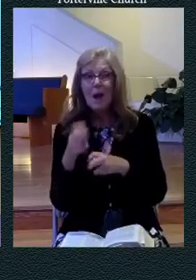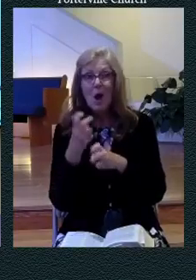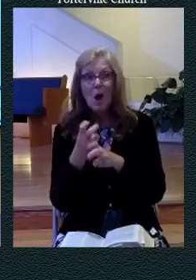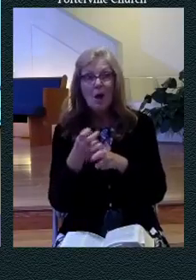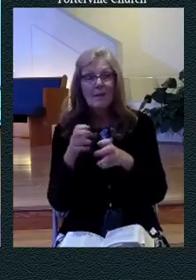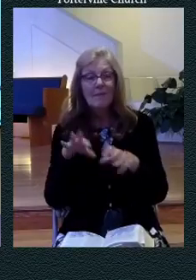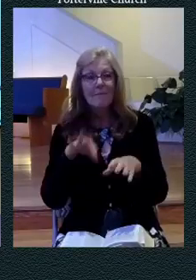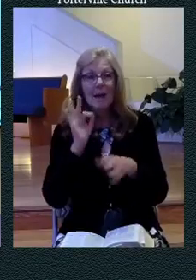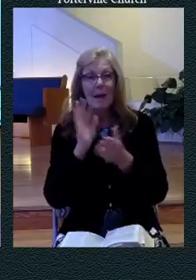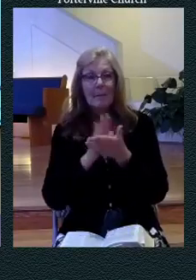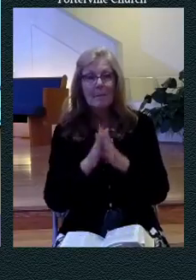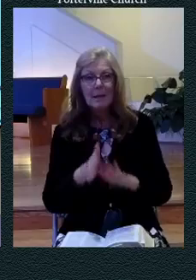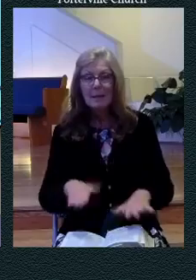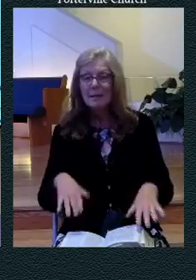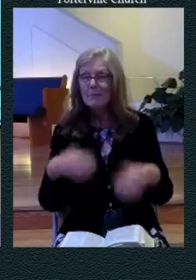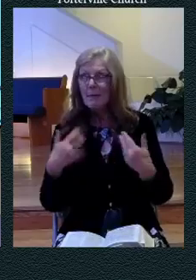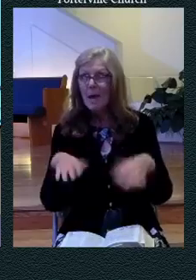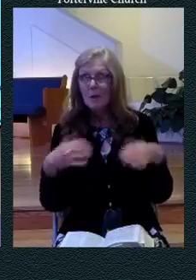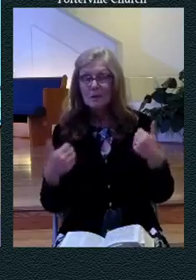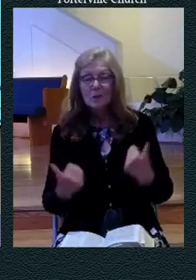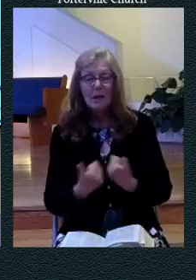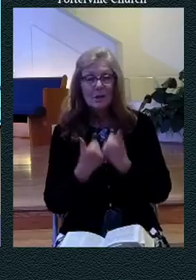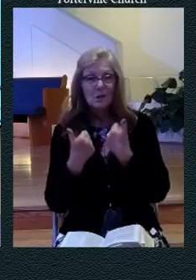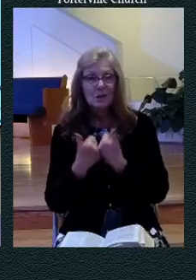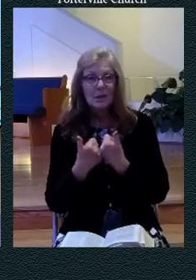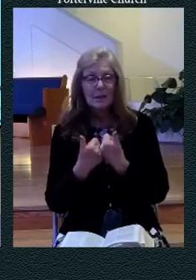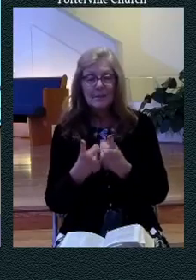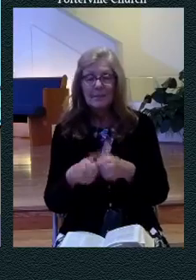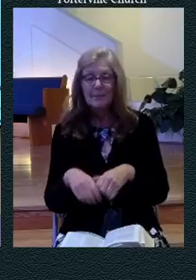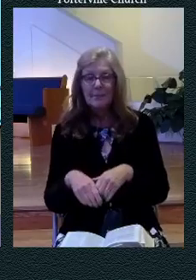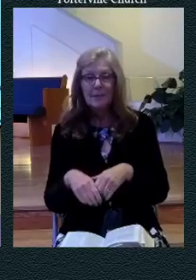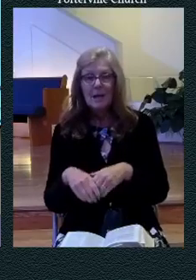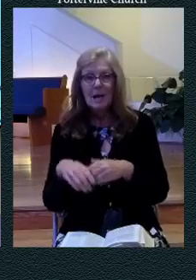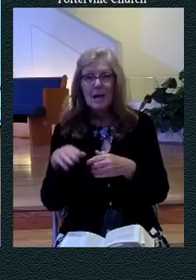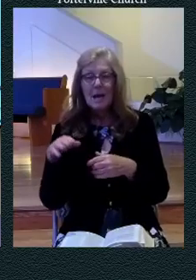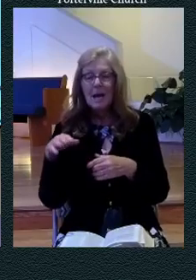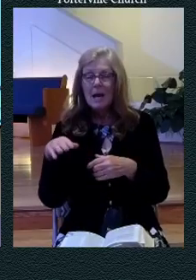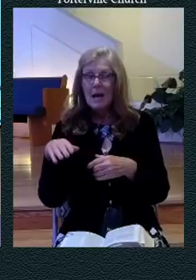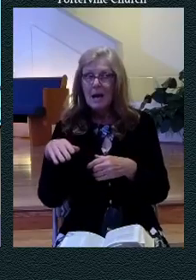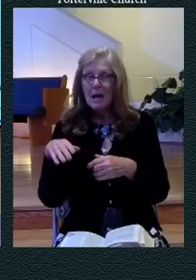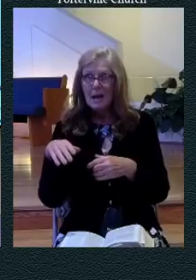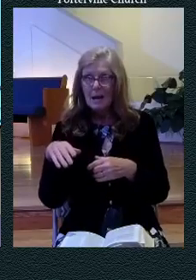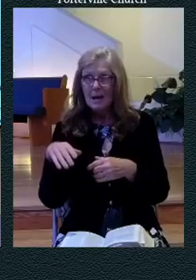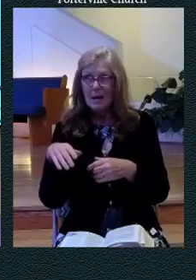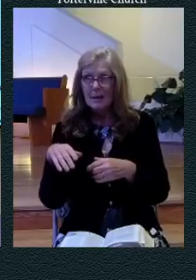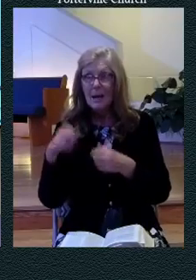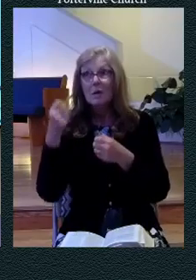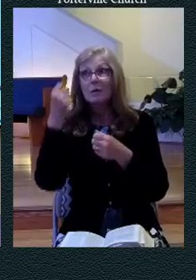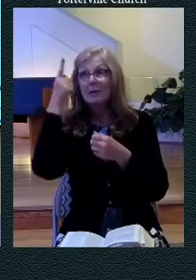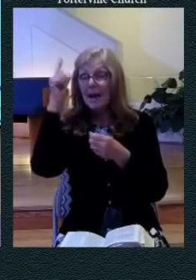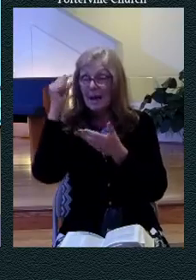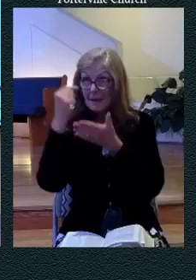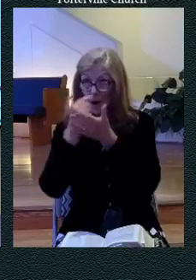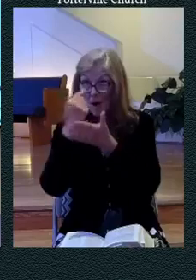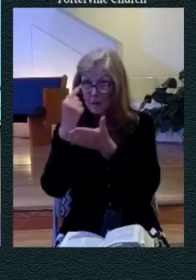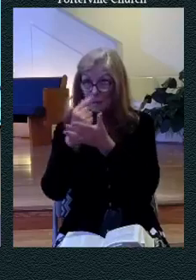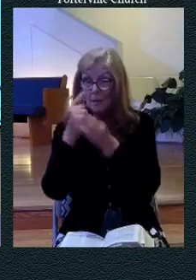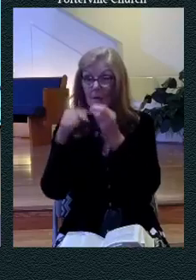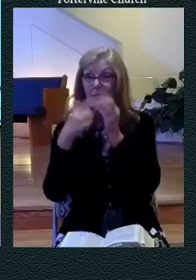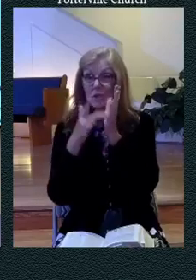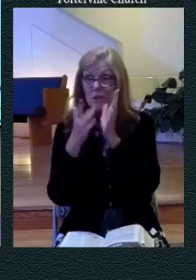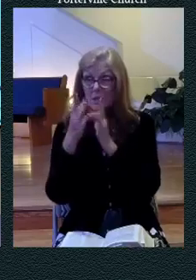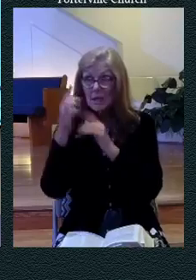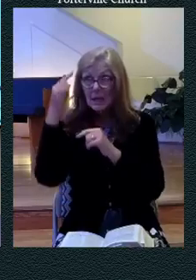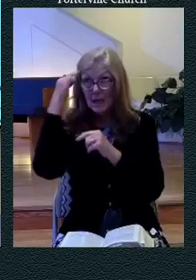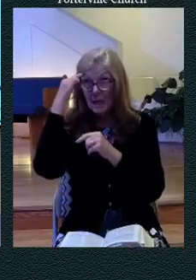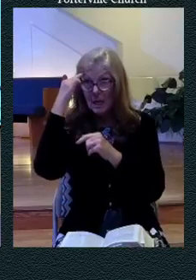It can be challenging to have the gospel move from head to heart so that the heart begins to